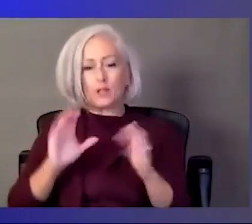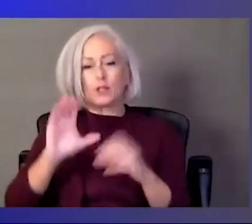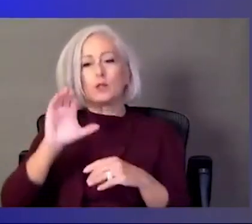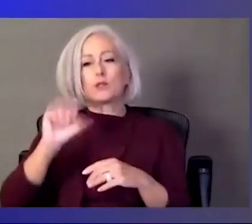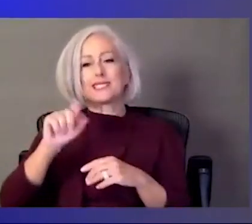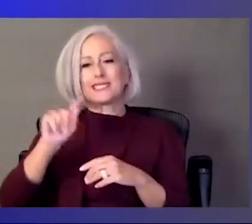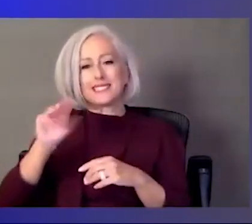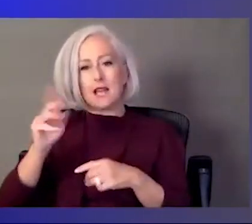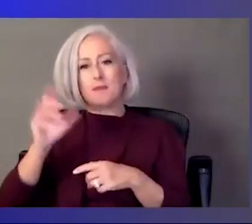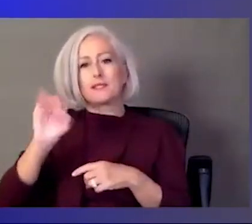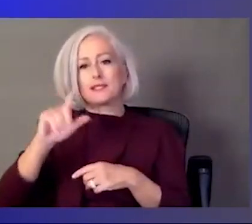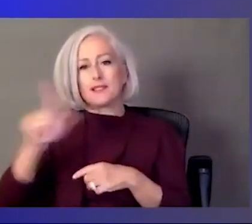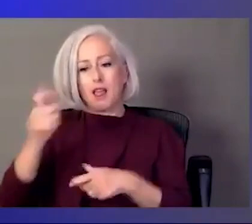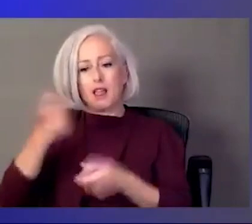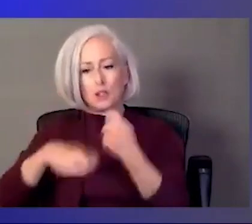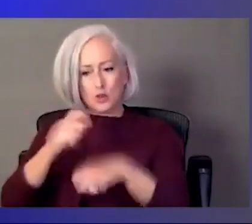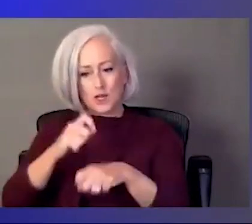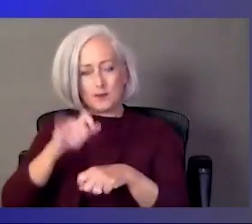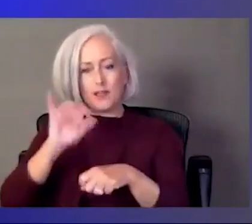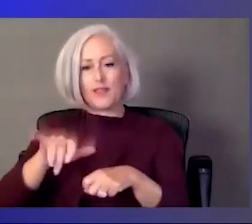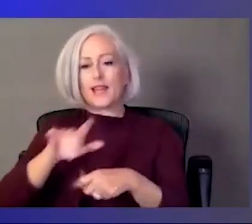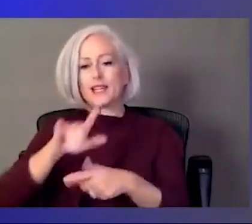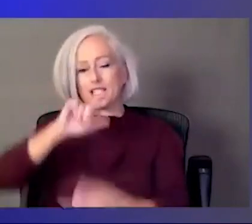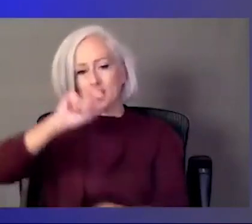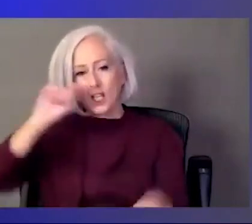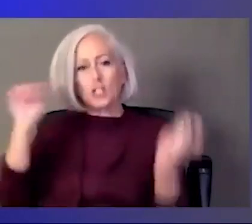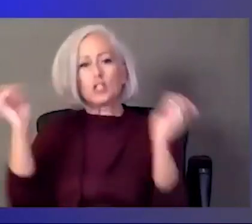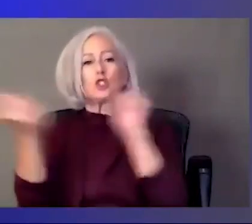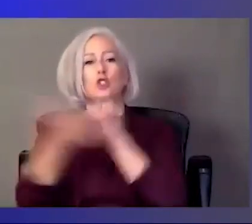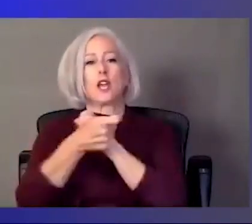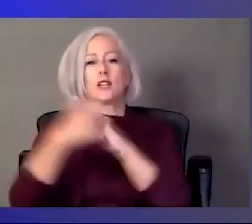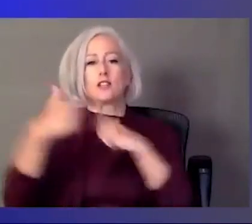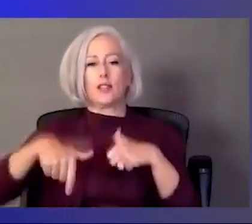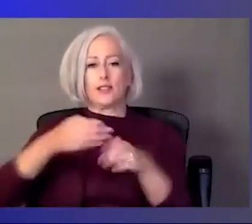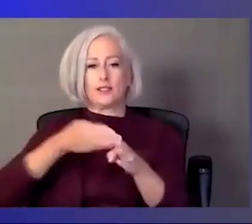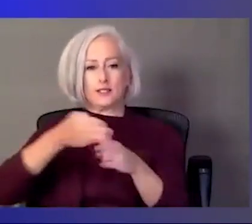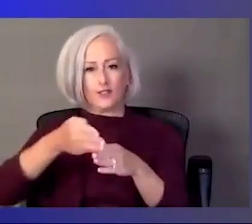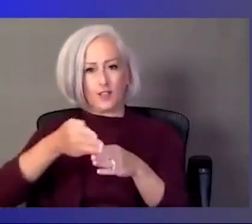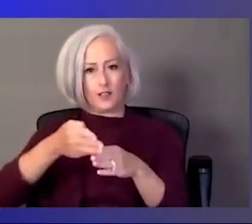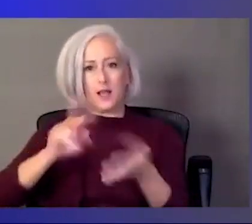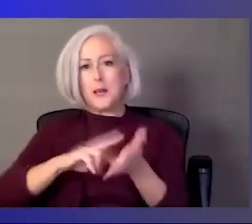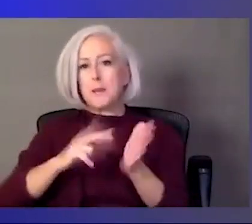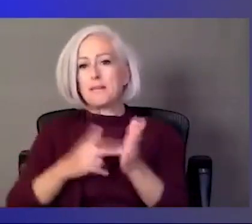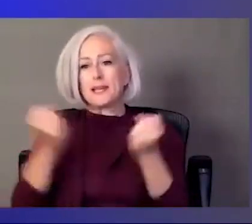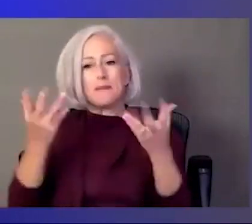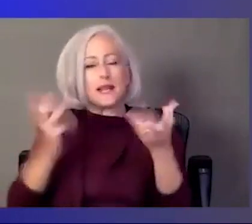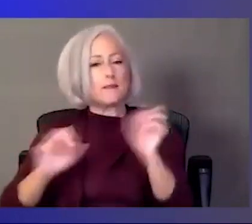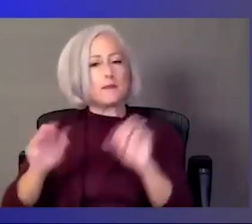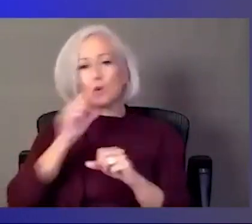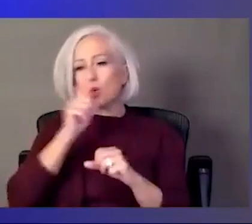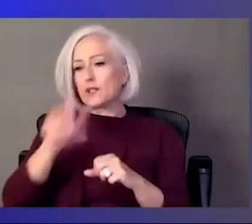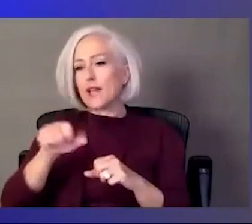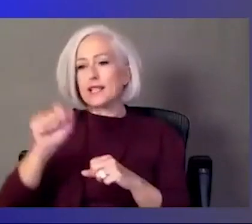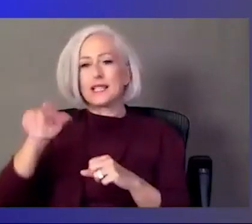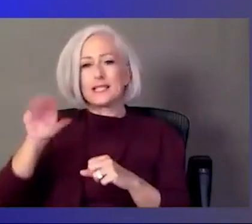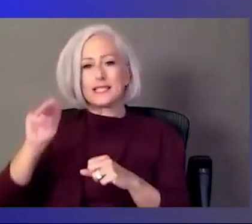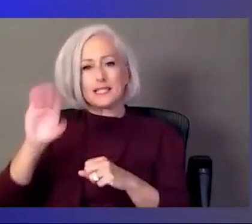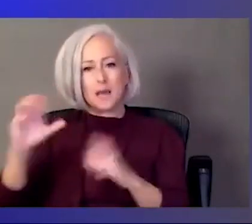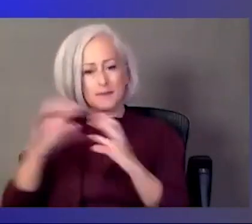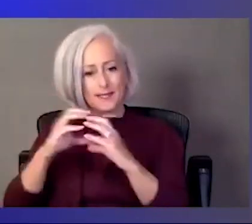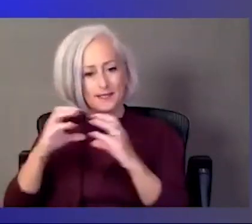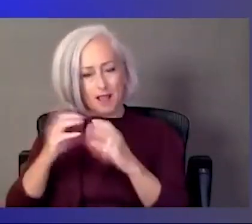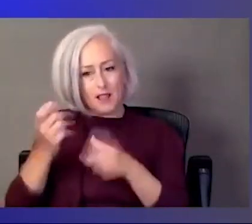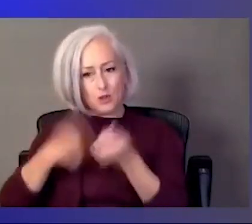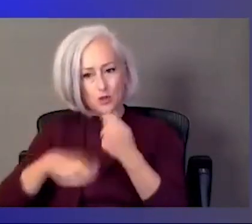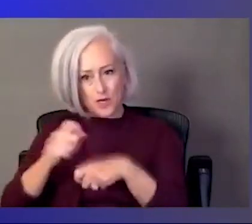means that more patients will not have to be submitted to the rigors of stem cell transplant. More patients will be cured up front. This will